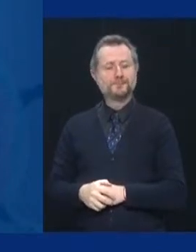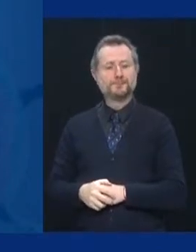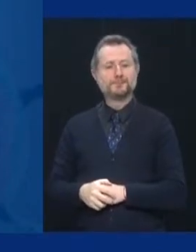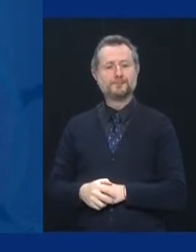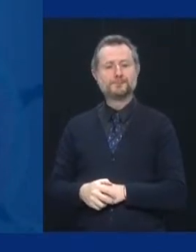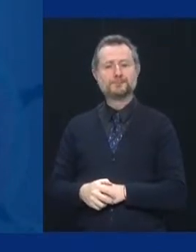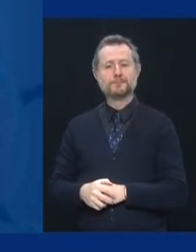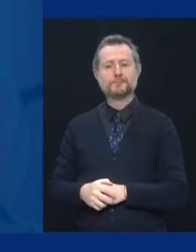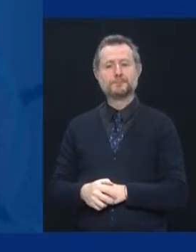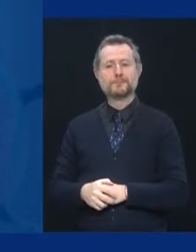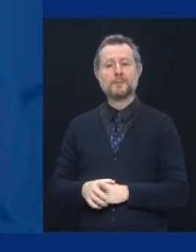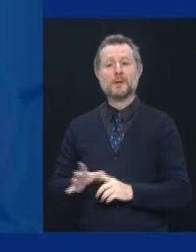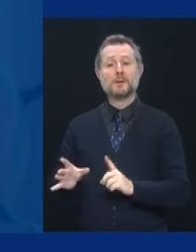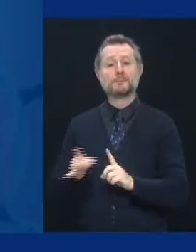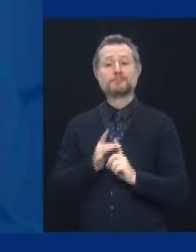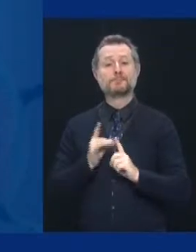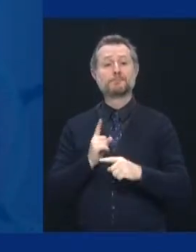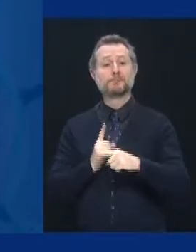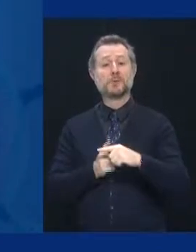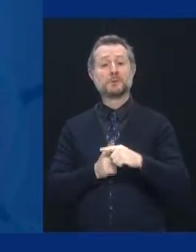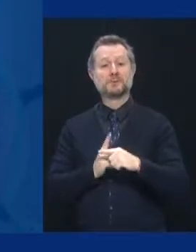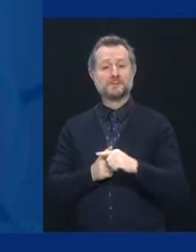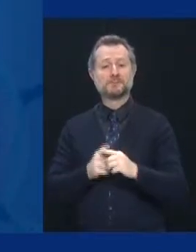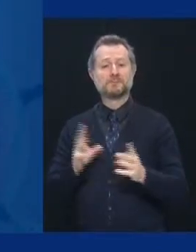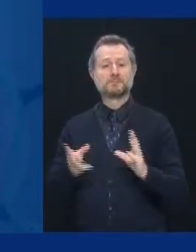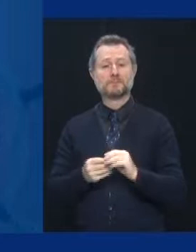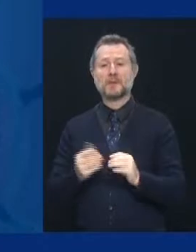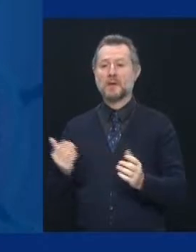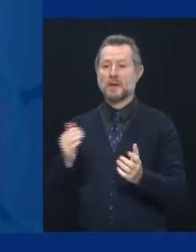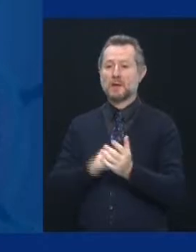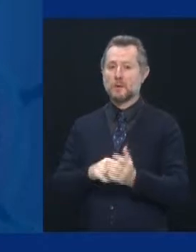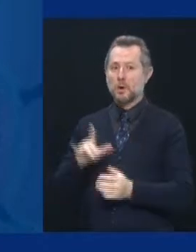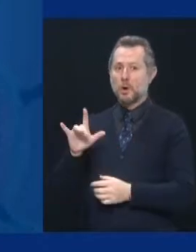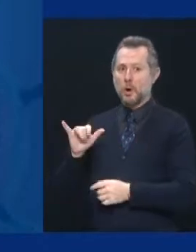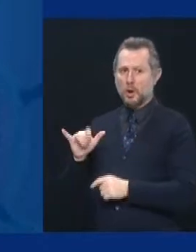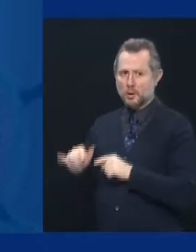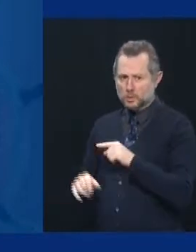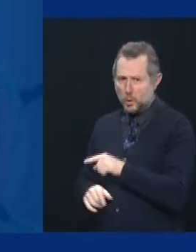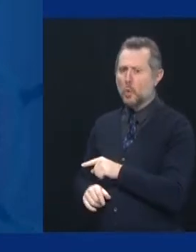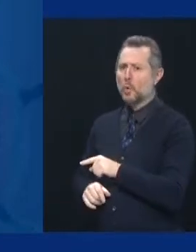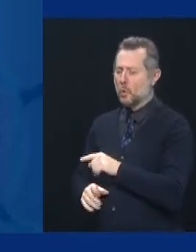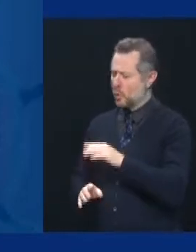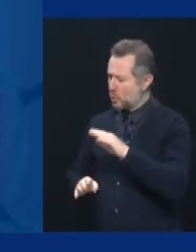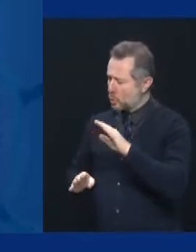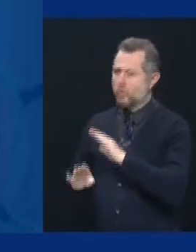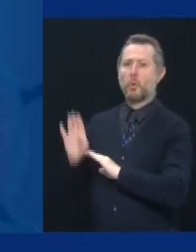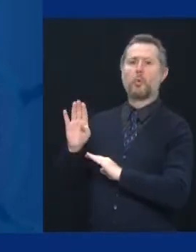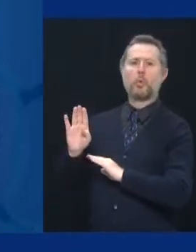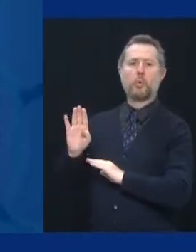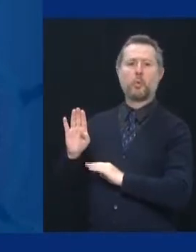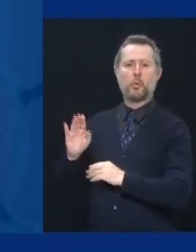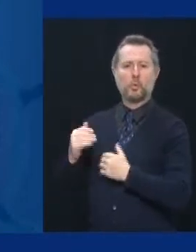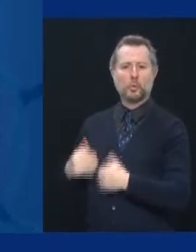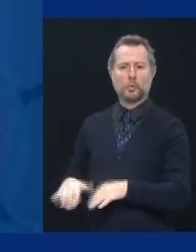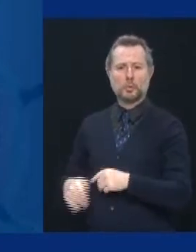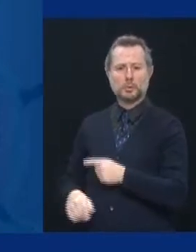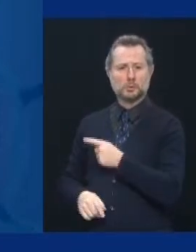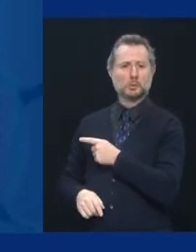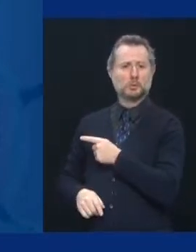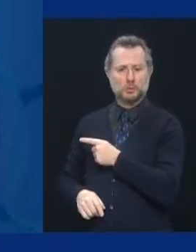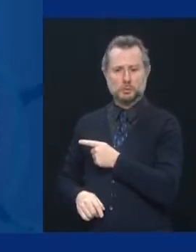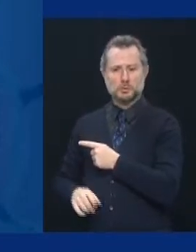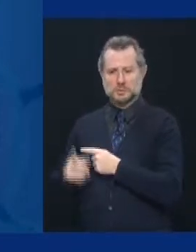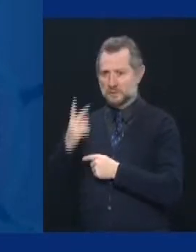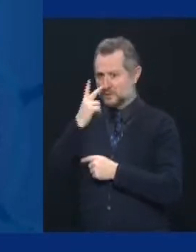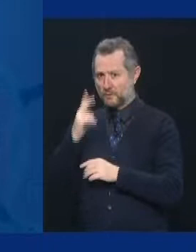Positivity rate, again, you see that in Long Island has taken a jump. But again, you see the variation